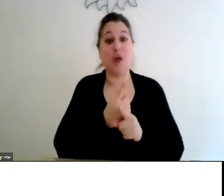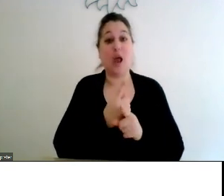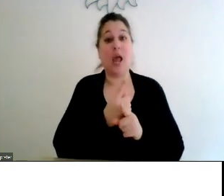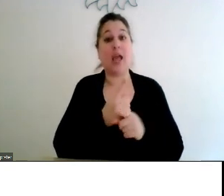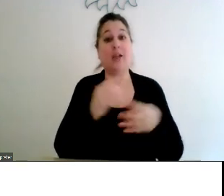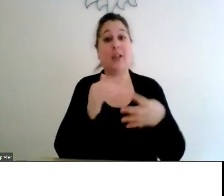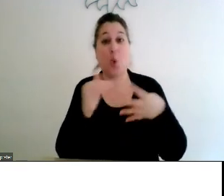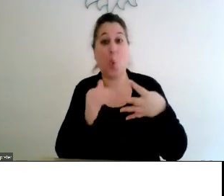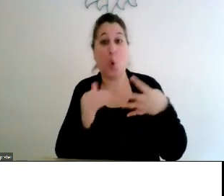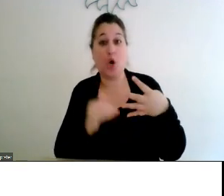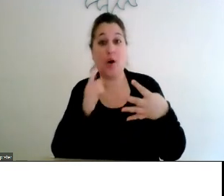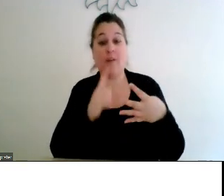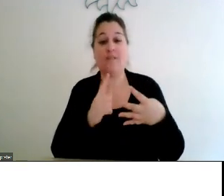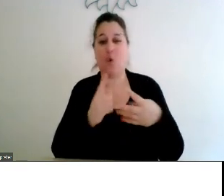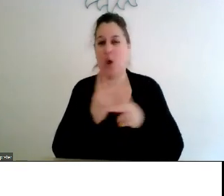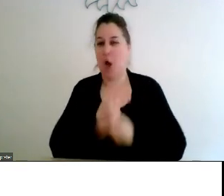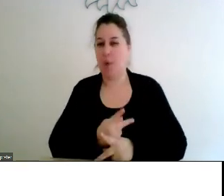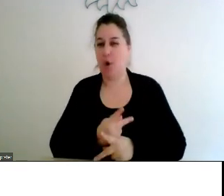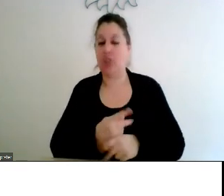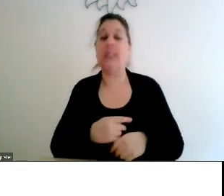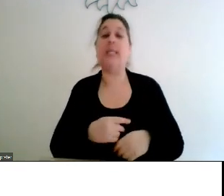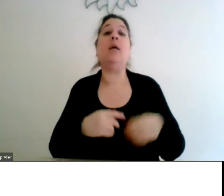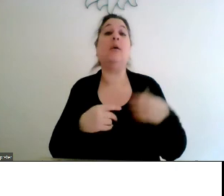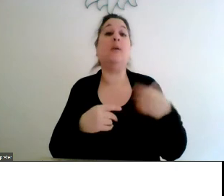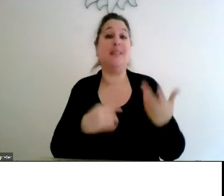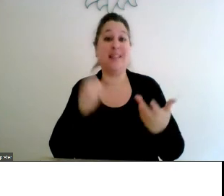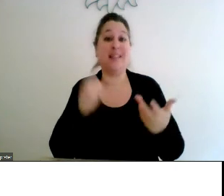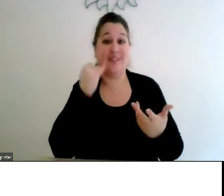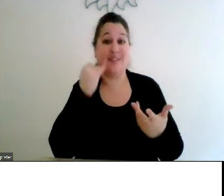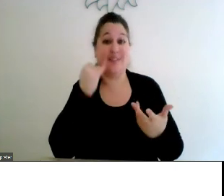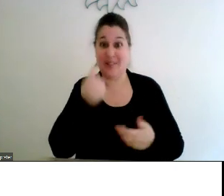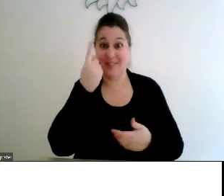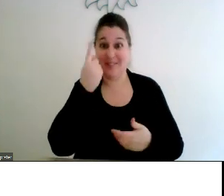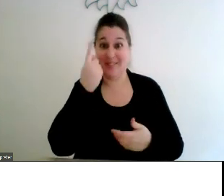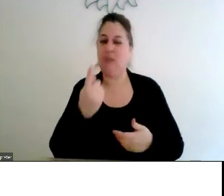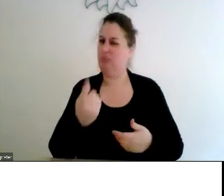me. Have a great rest of day. Thank